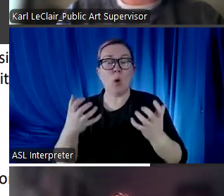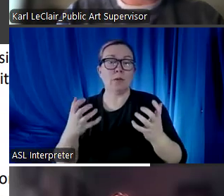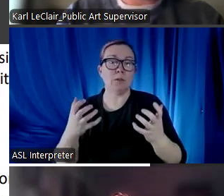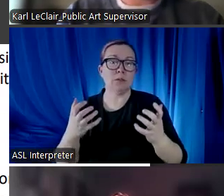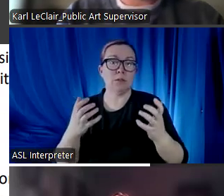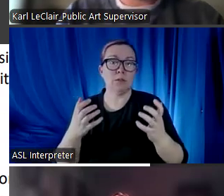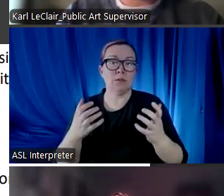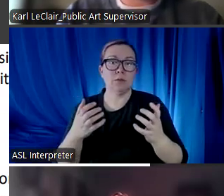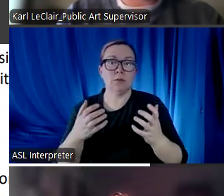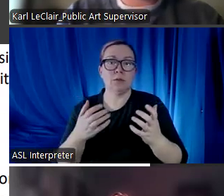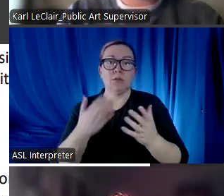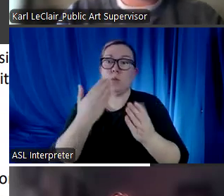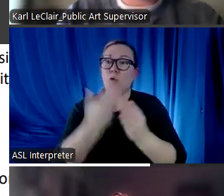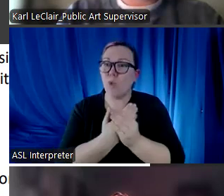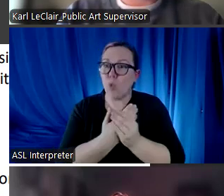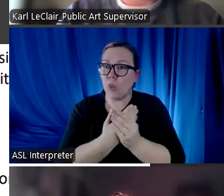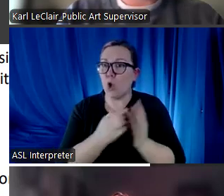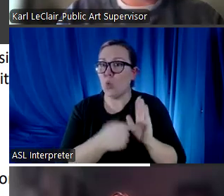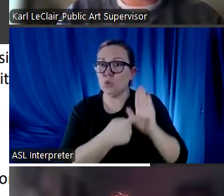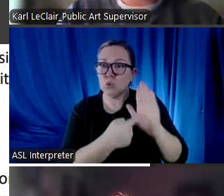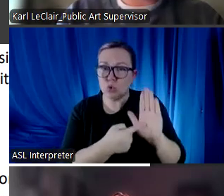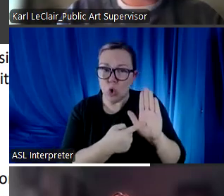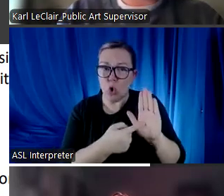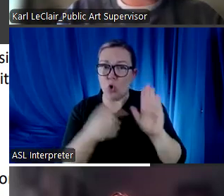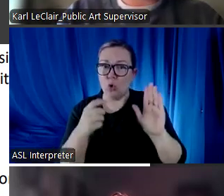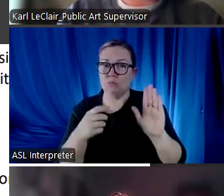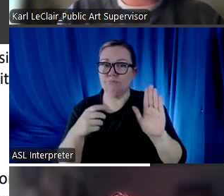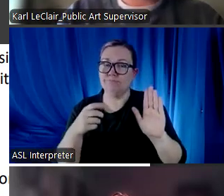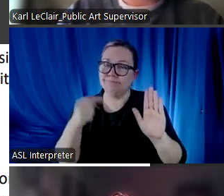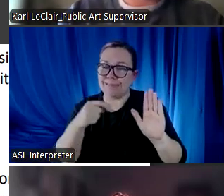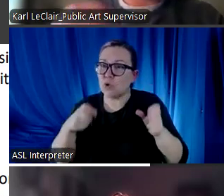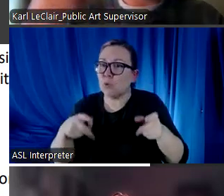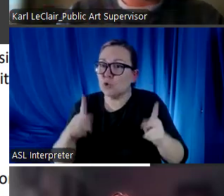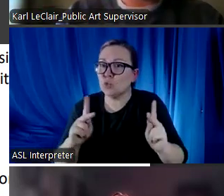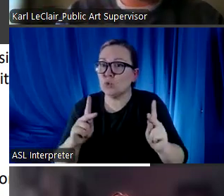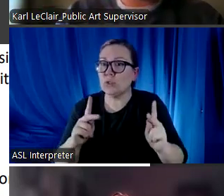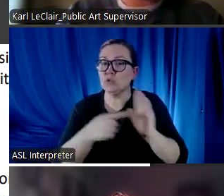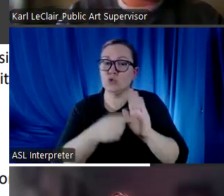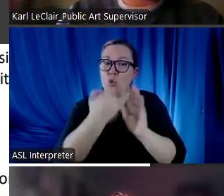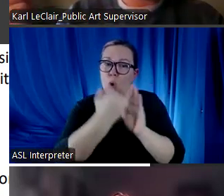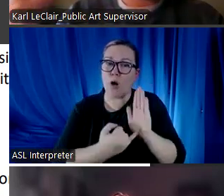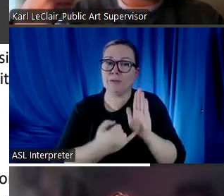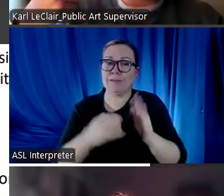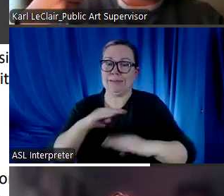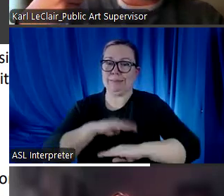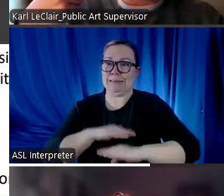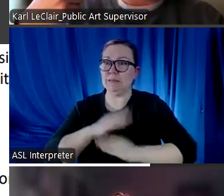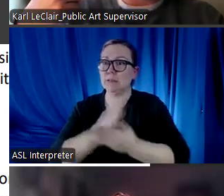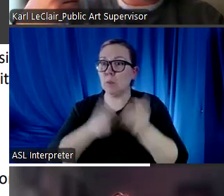a portfolio that will speak to this opportunity. So looking for works that are meeting some of these goal